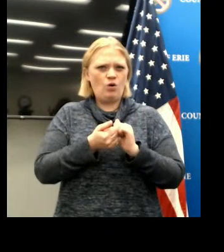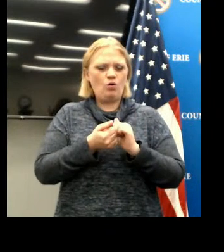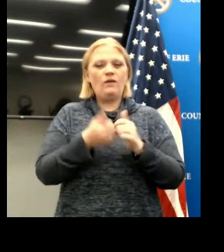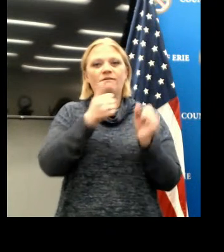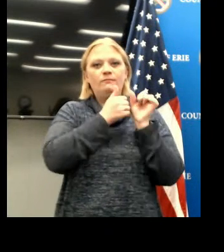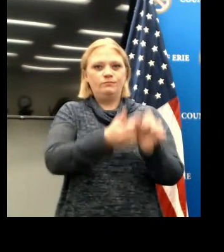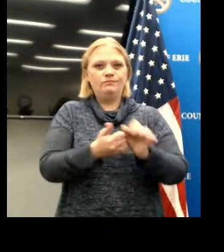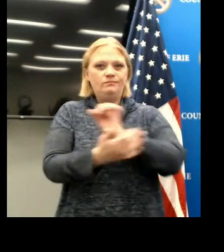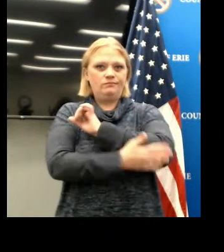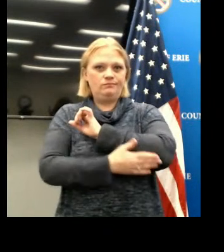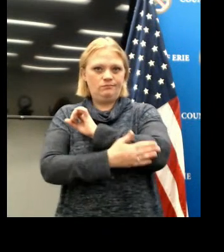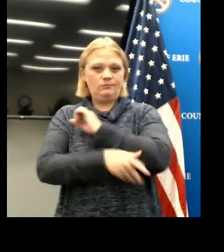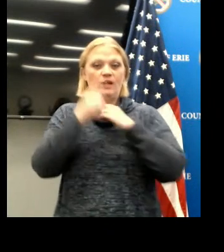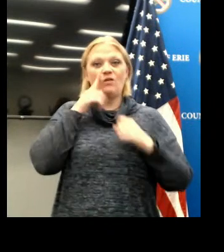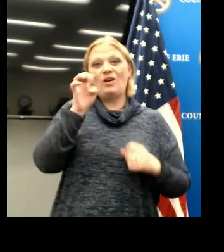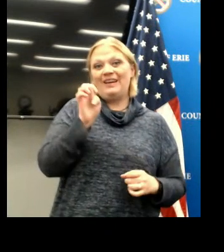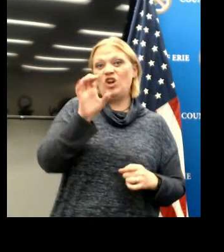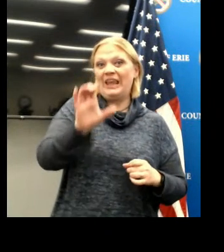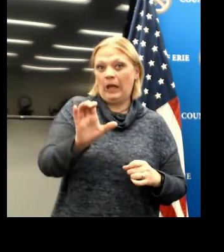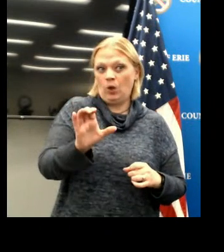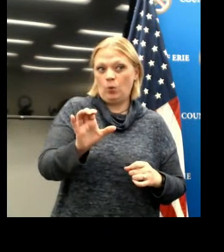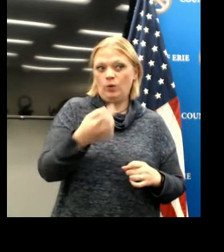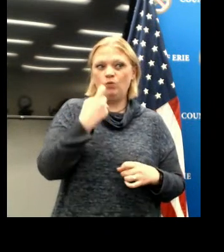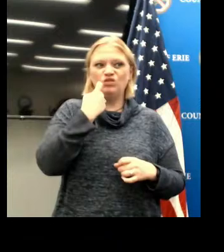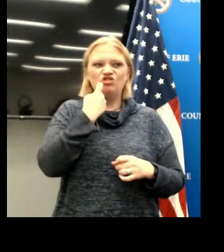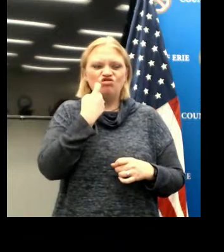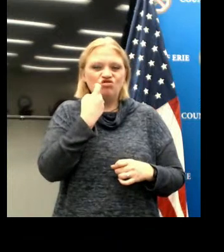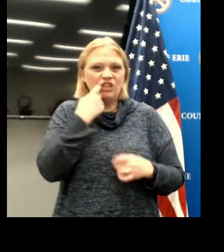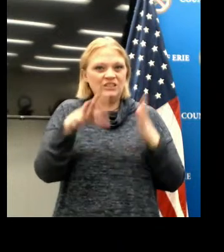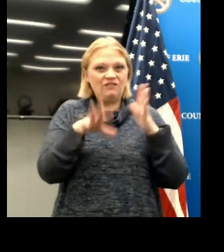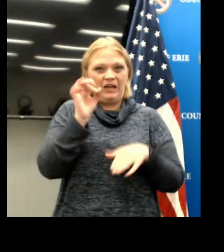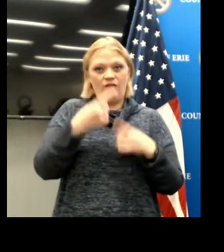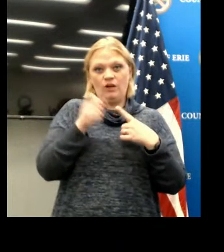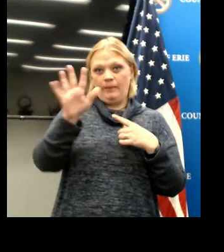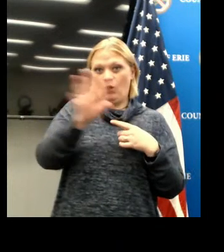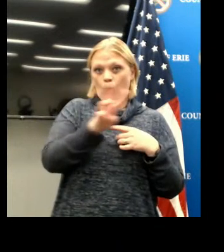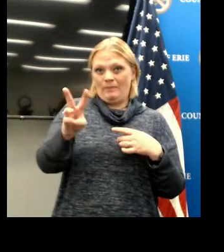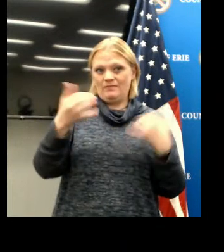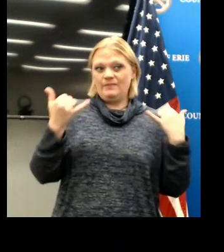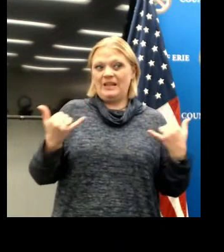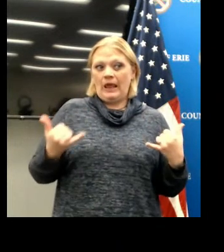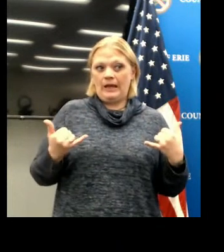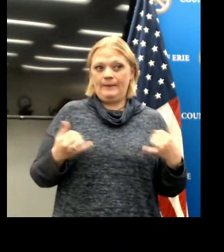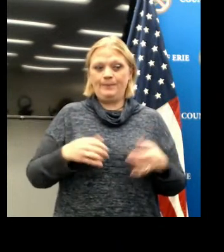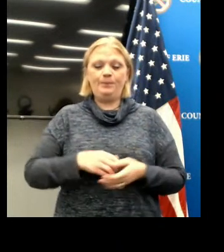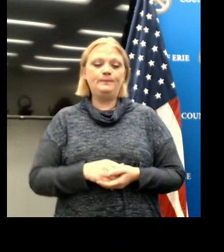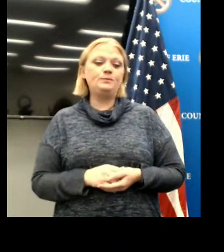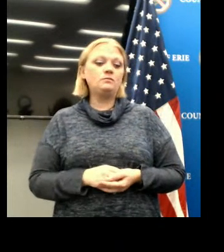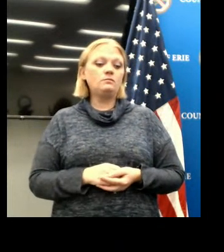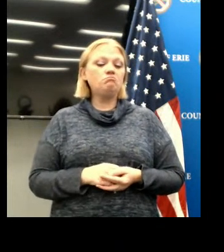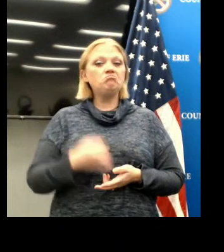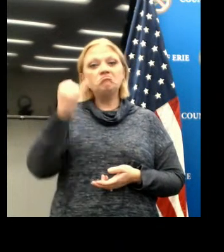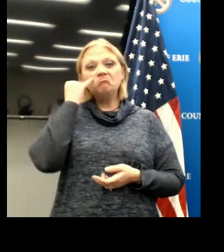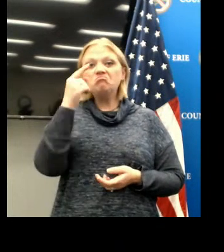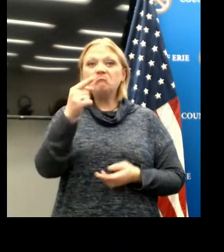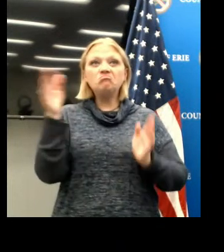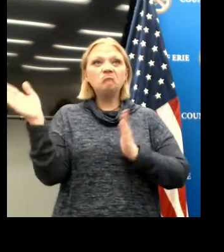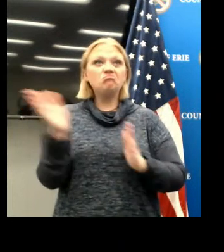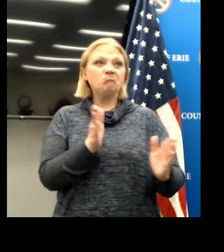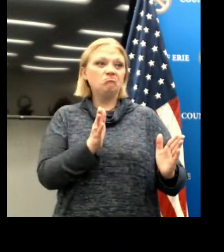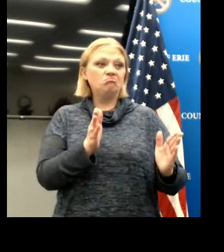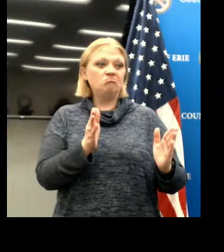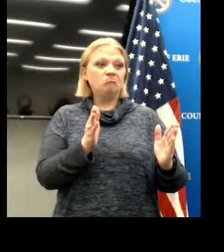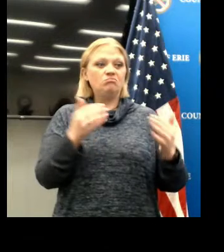So for Erie County, we just got this off their website today. So if you are planning a gathering for